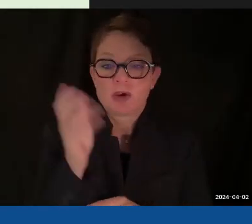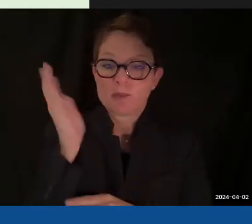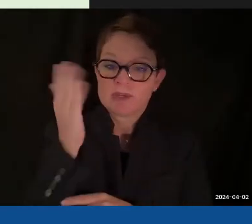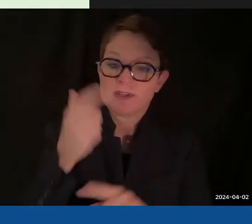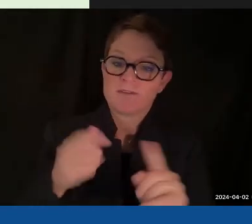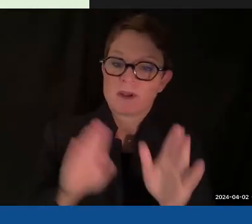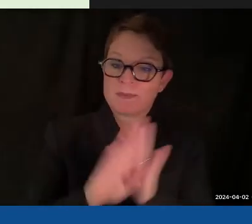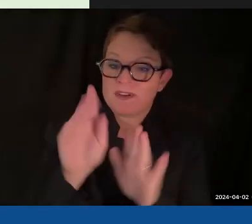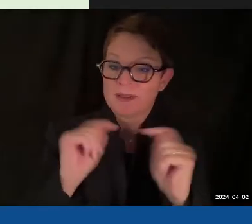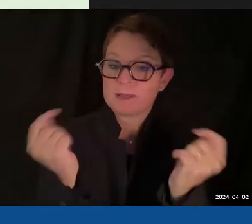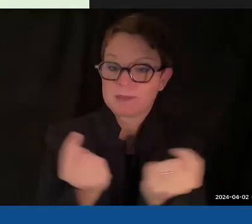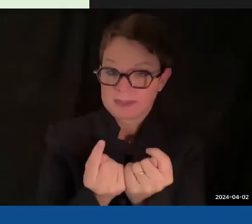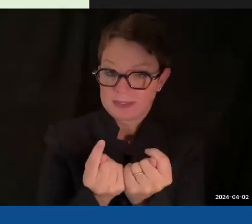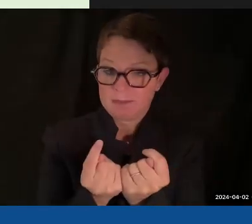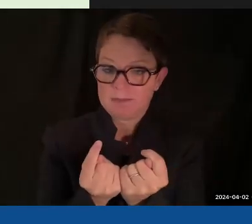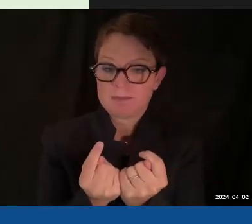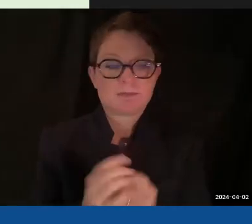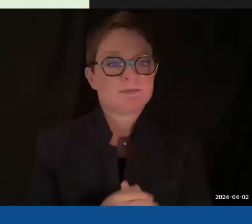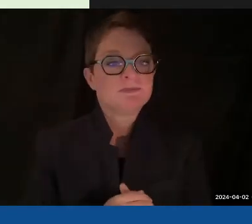team.